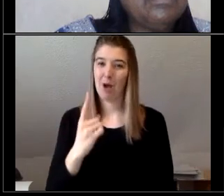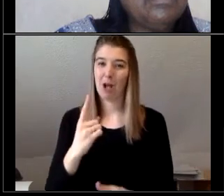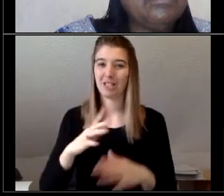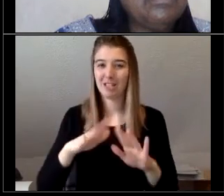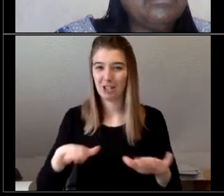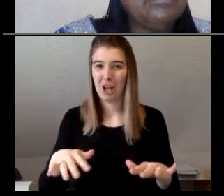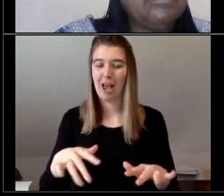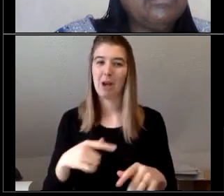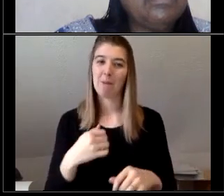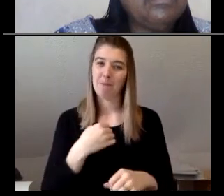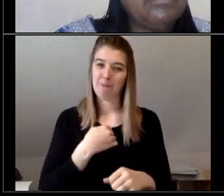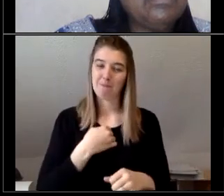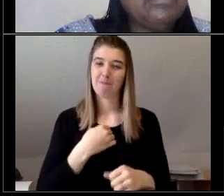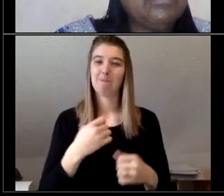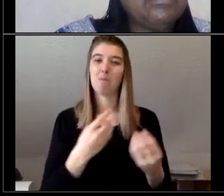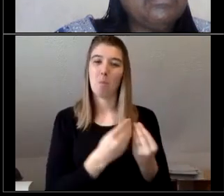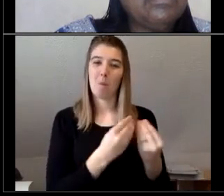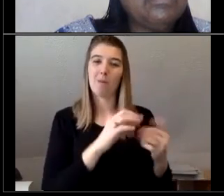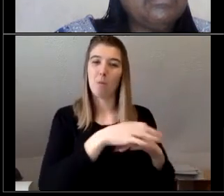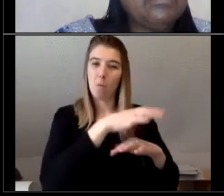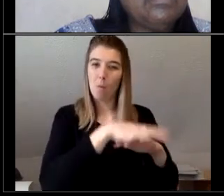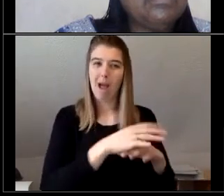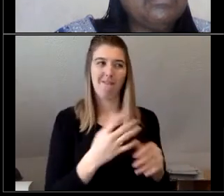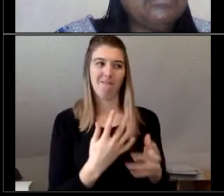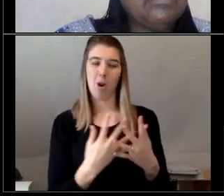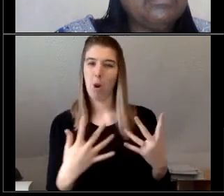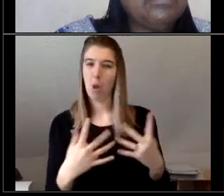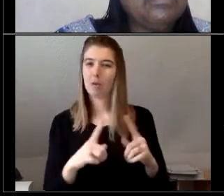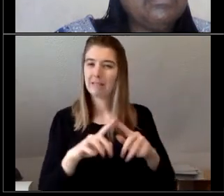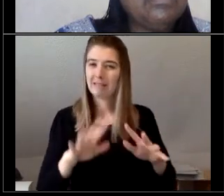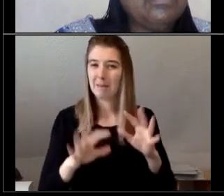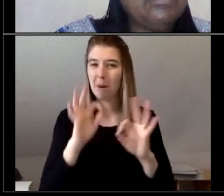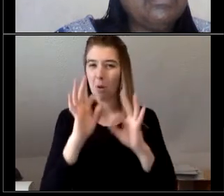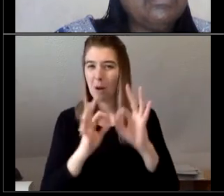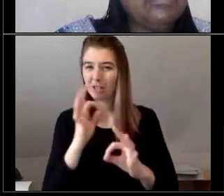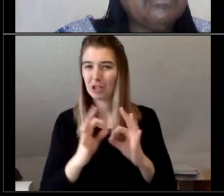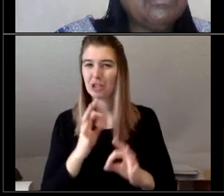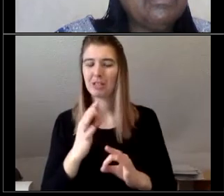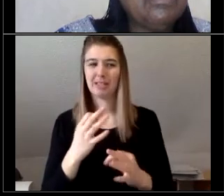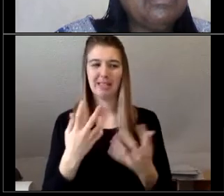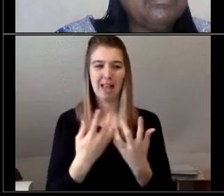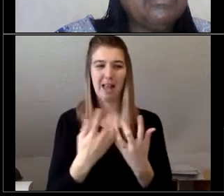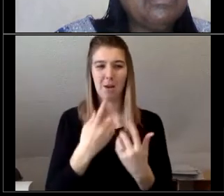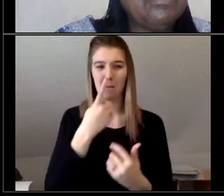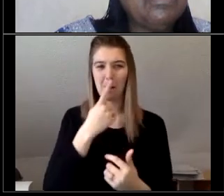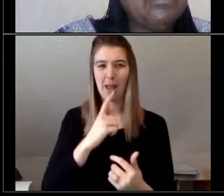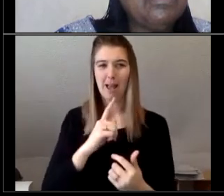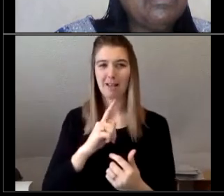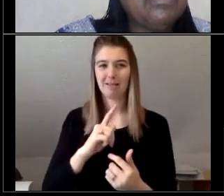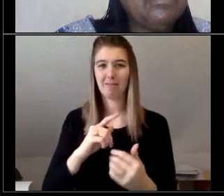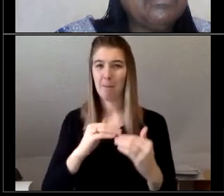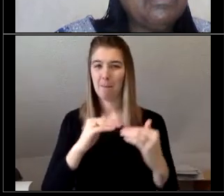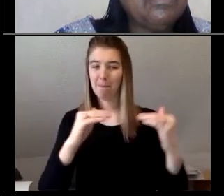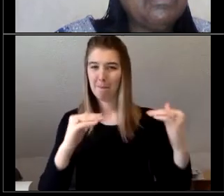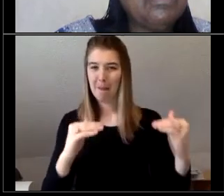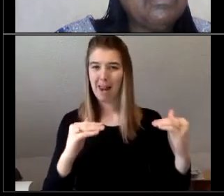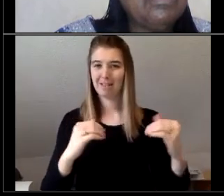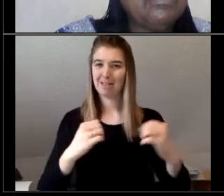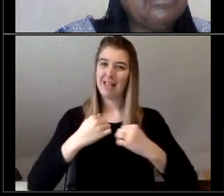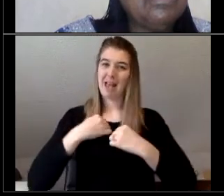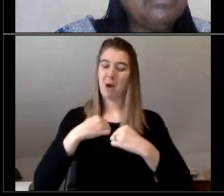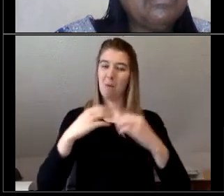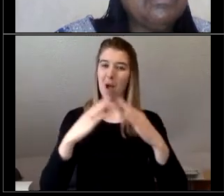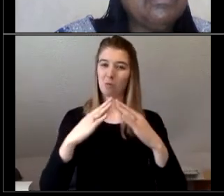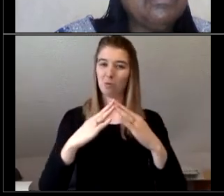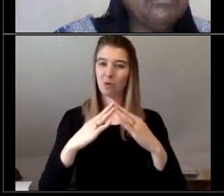wife as well, who's currently on maternity leave, is facing a lot of these questions as to how we address the balance within our own household as well